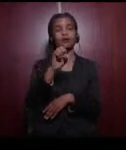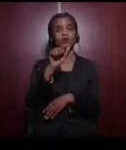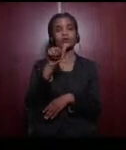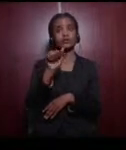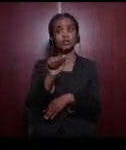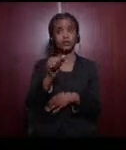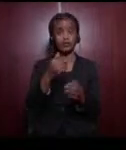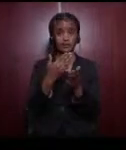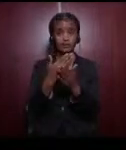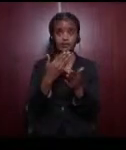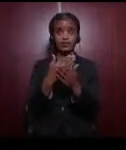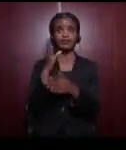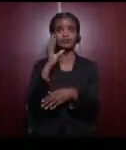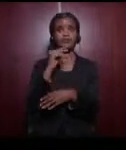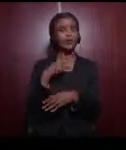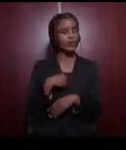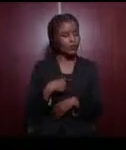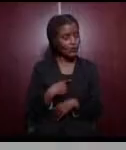were honored today.